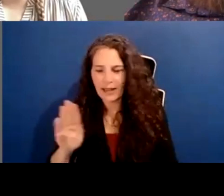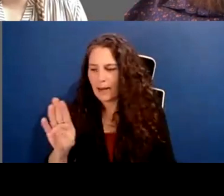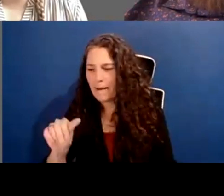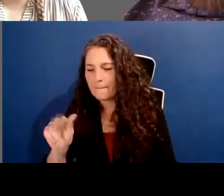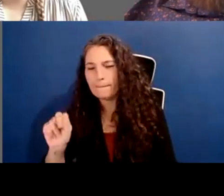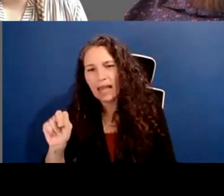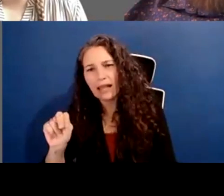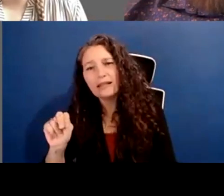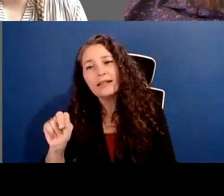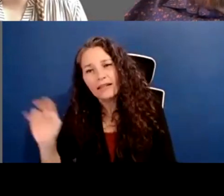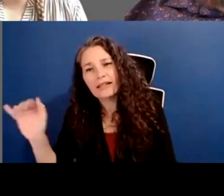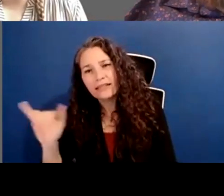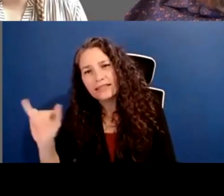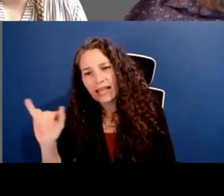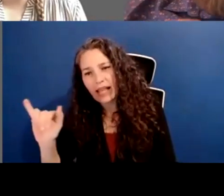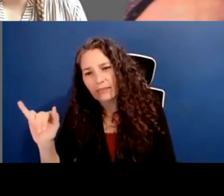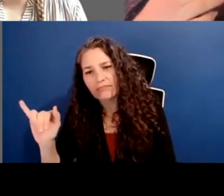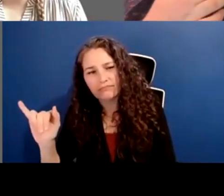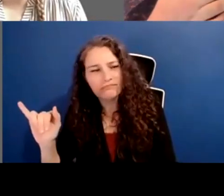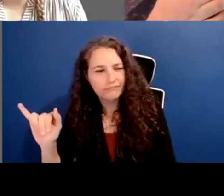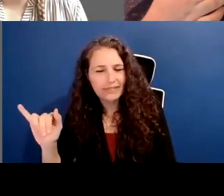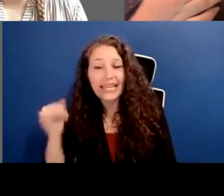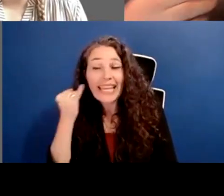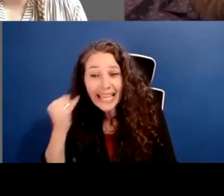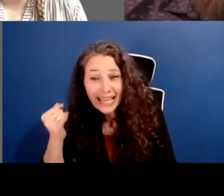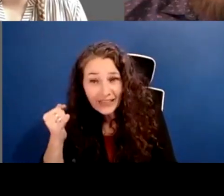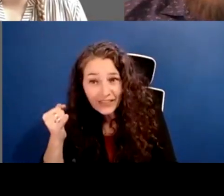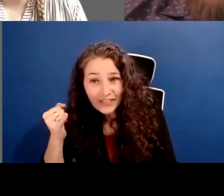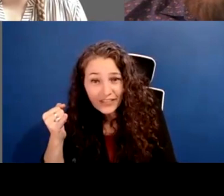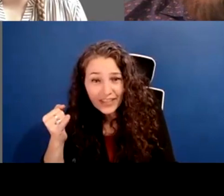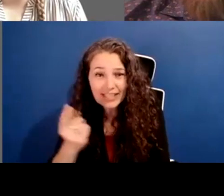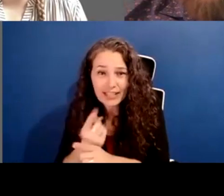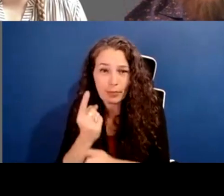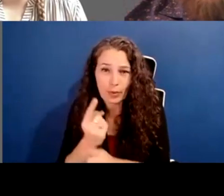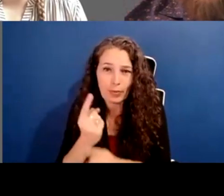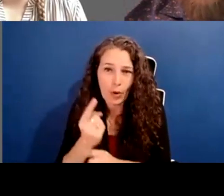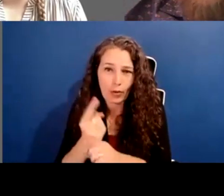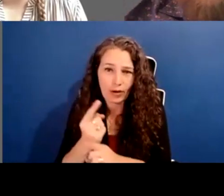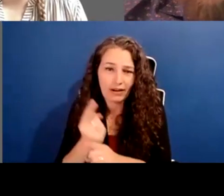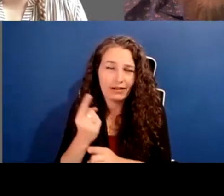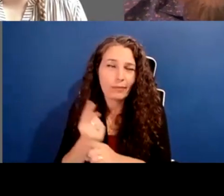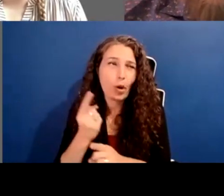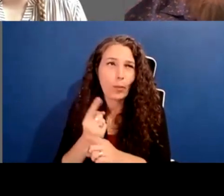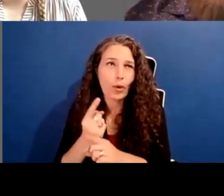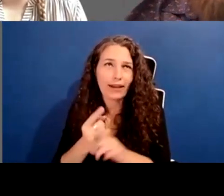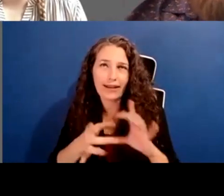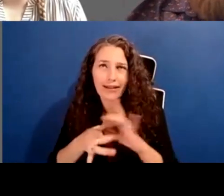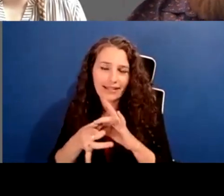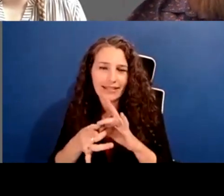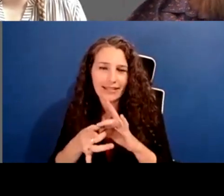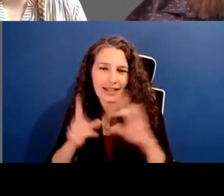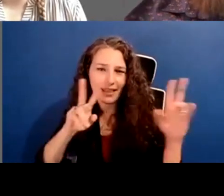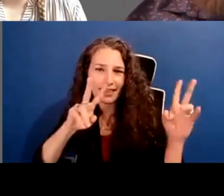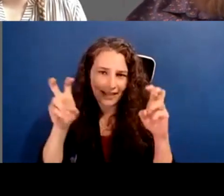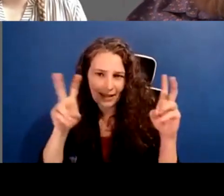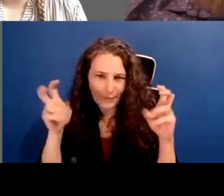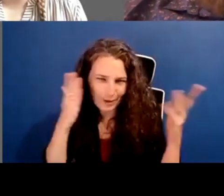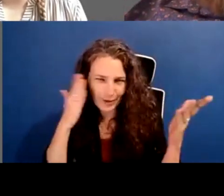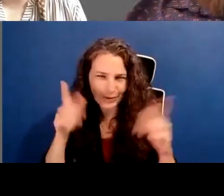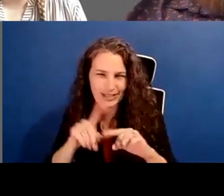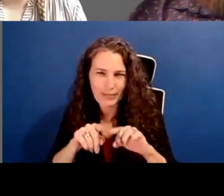if it's thematically appropriate, I'm sure it's really hard to interject humor in a narrative podcast, but also it's kind of difficult when you're talking about